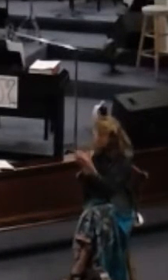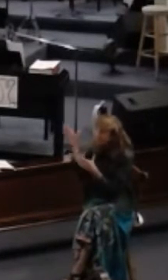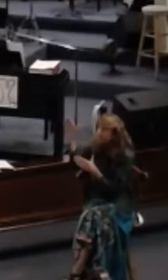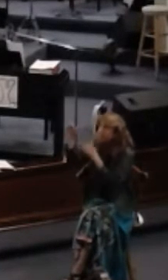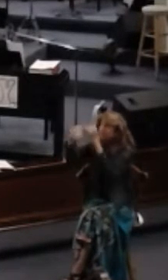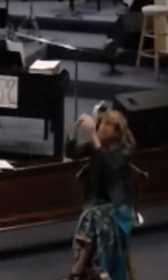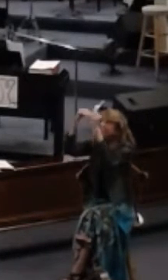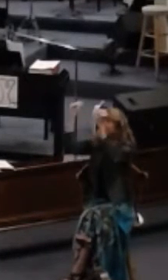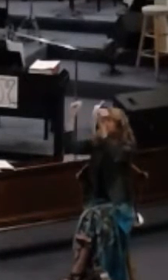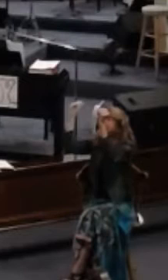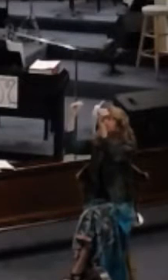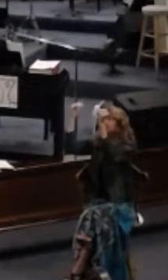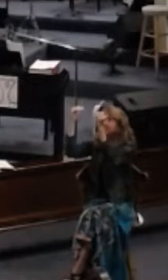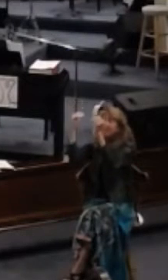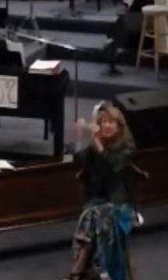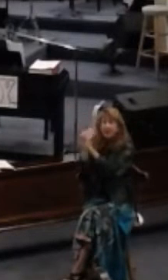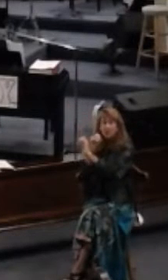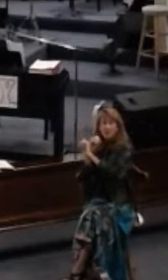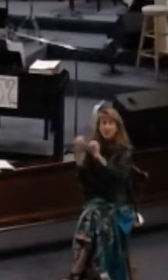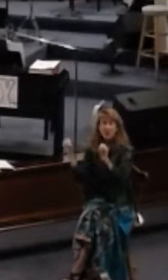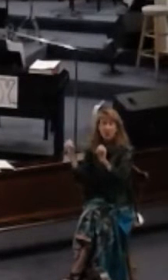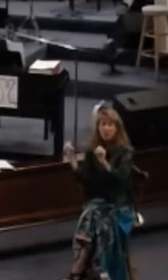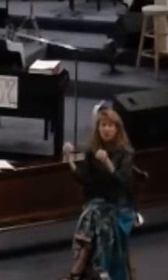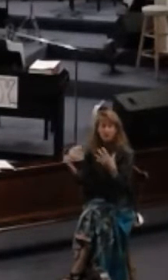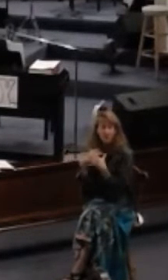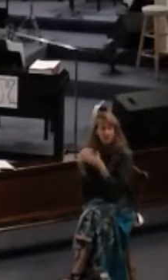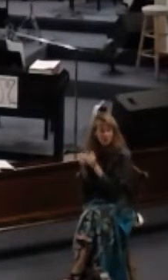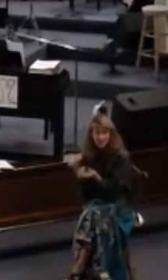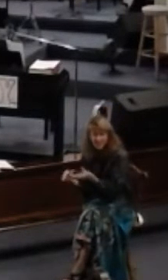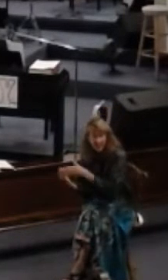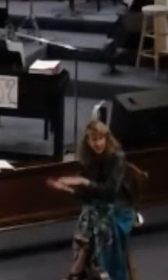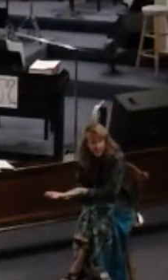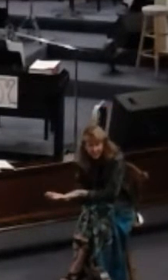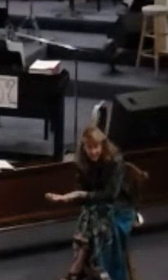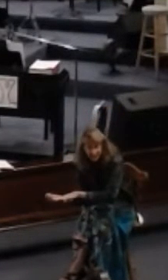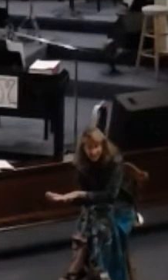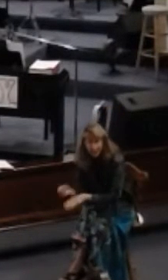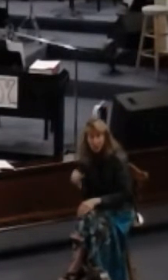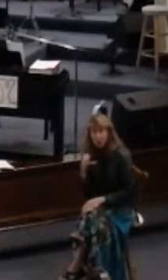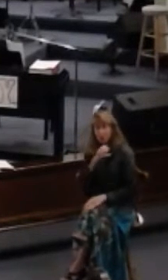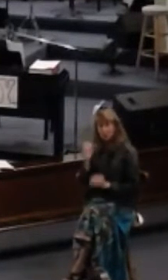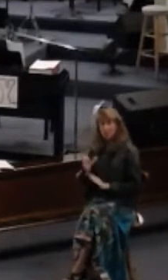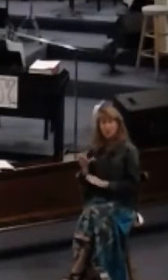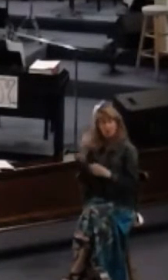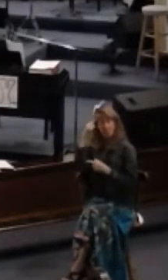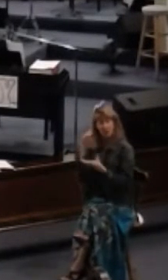so death had lost its sting. So Christians believed that if